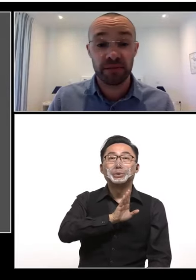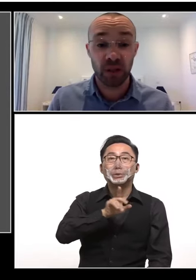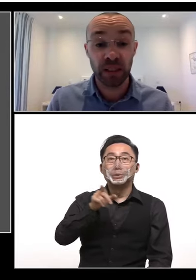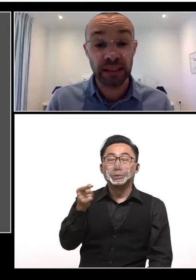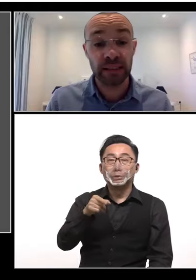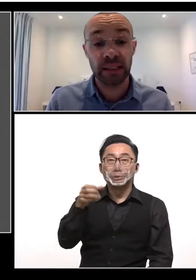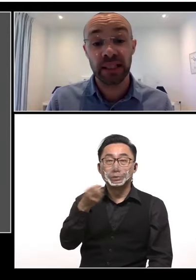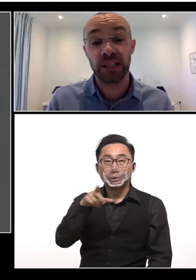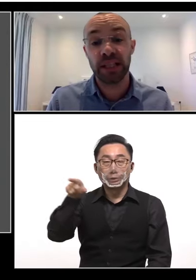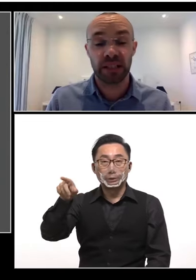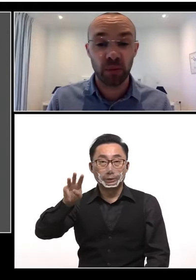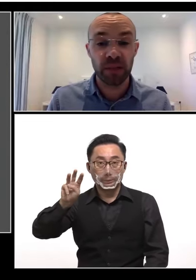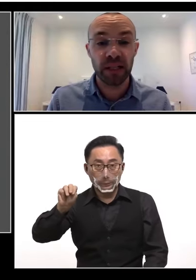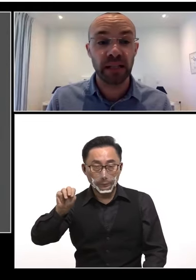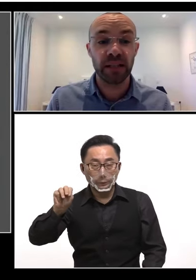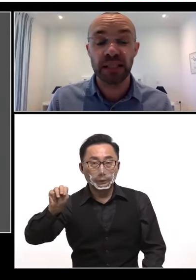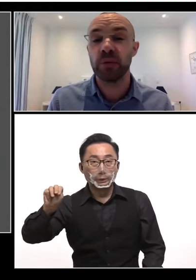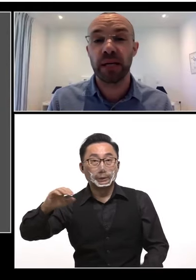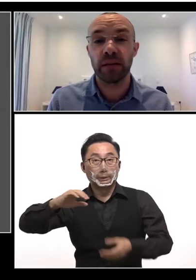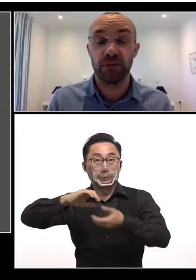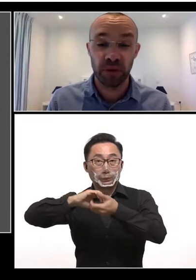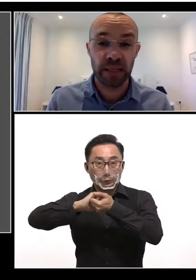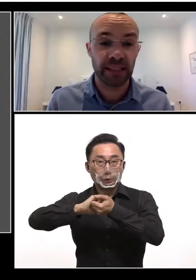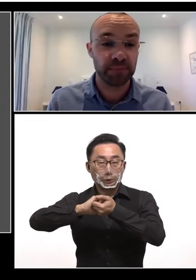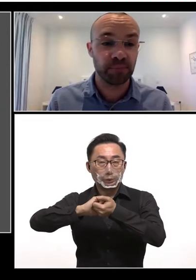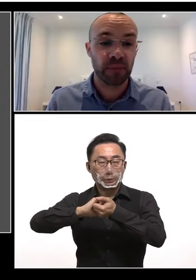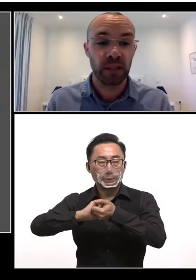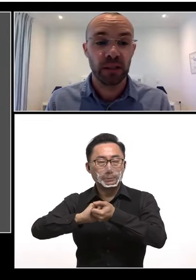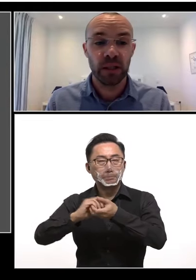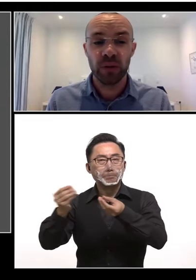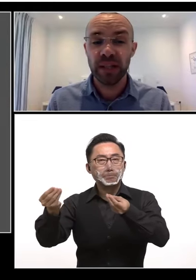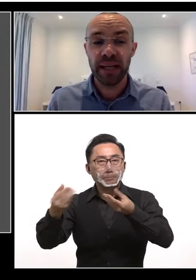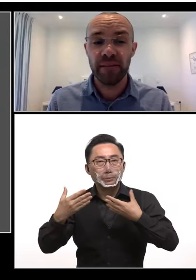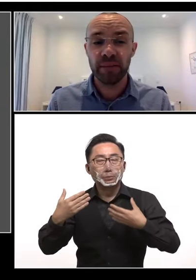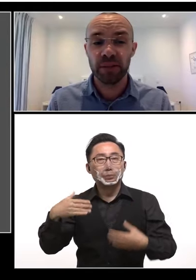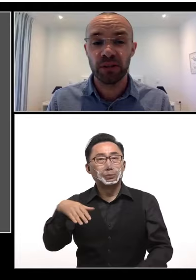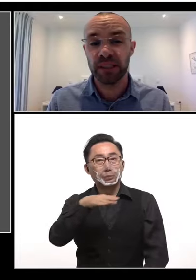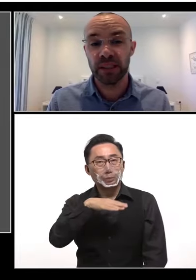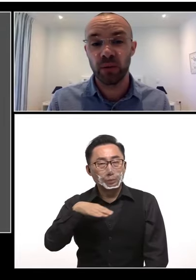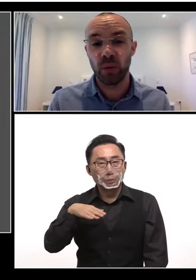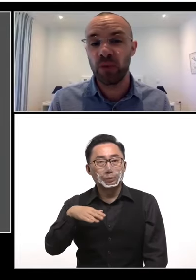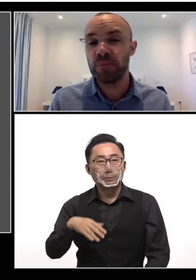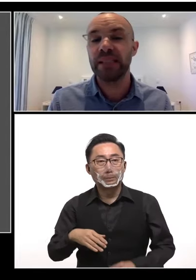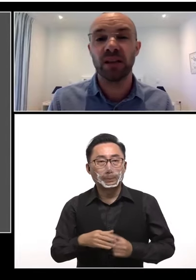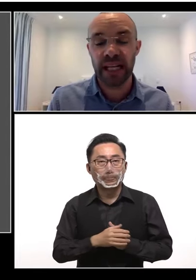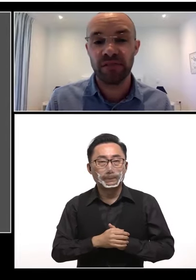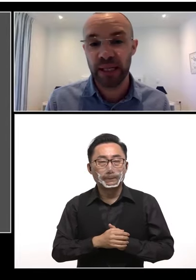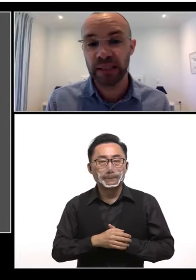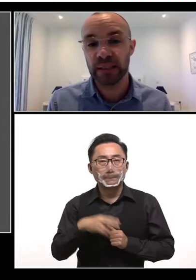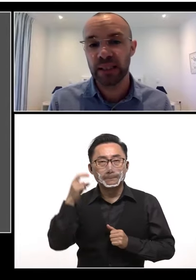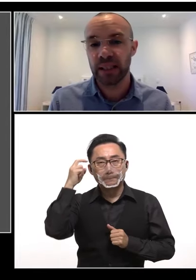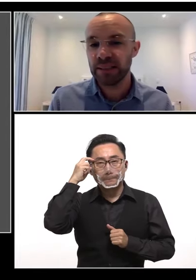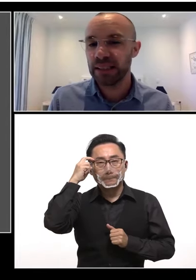deaf colleagues has changed the company and the theatre we make for the better. Within the hearing majority, when we meet our deaf